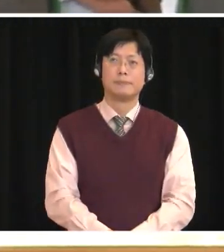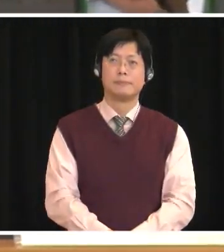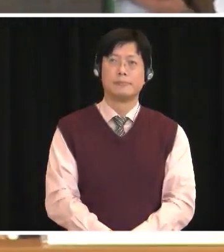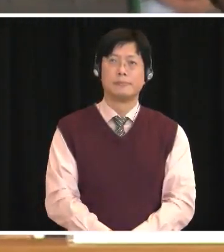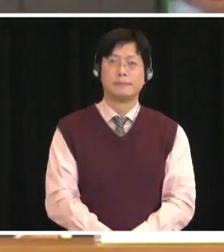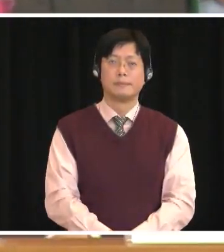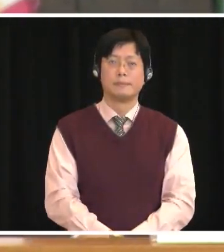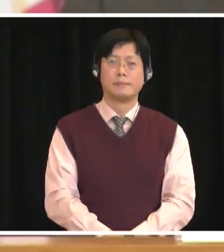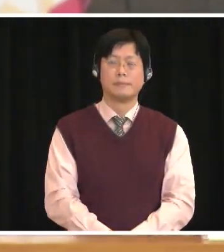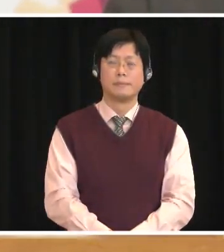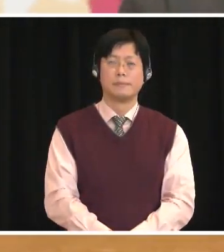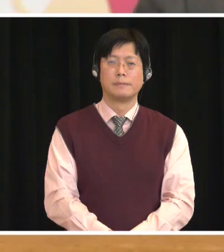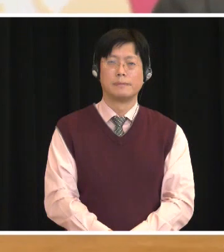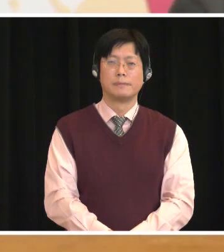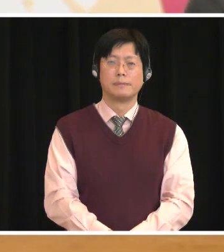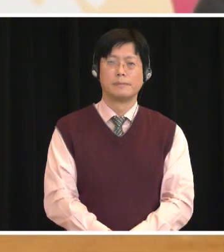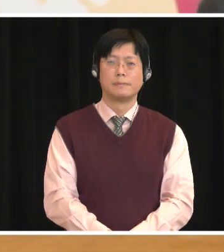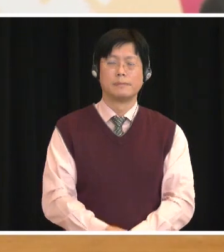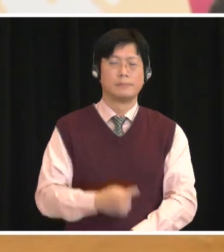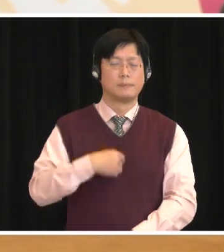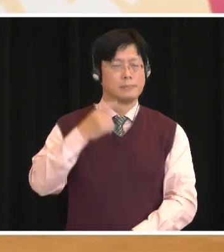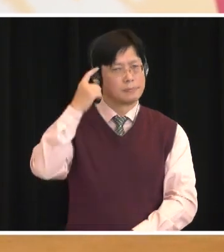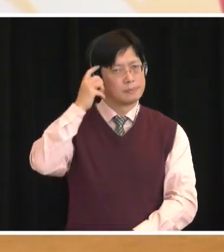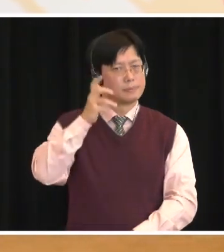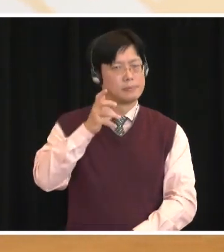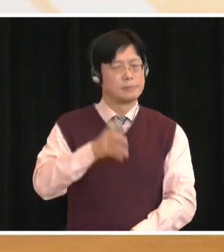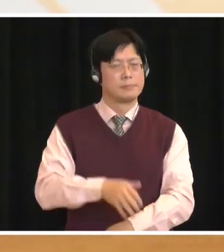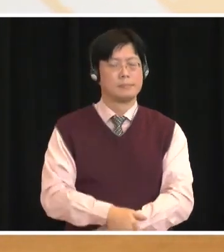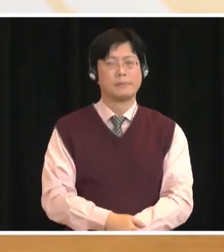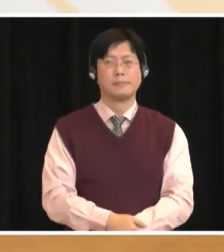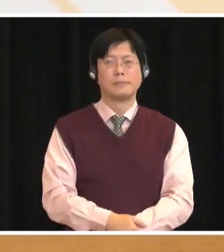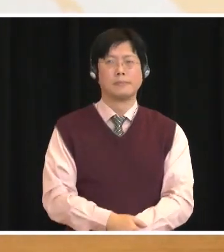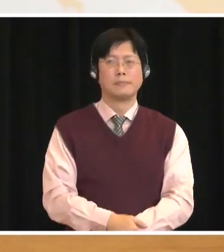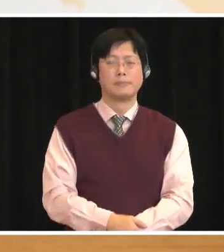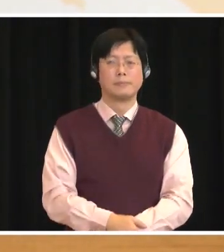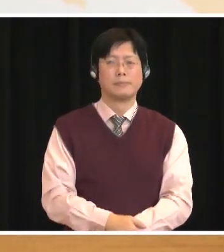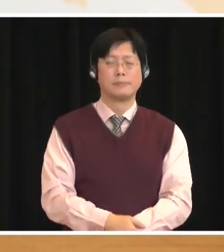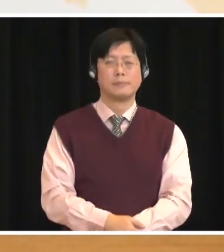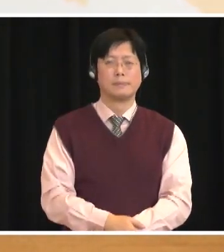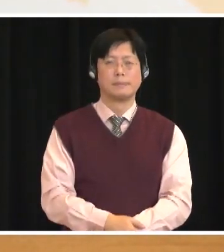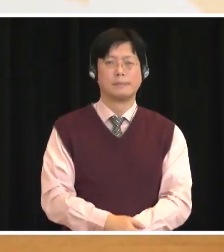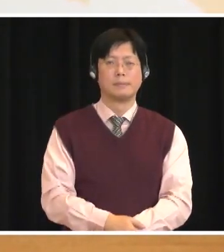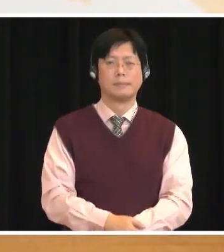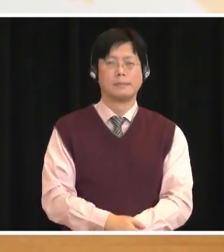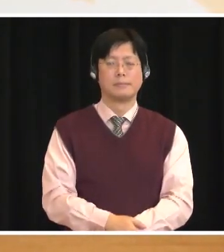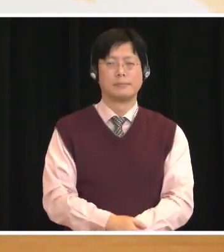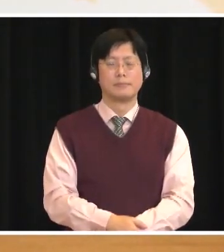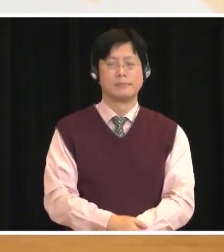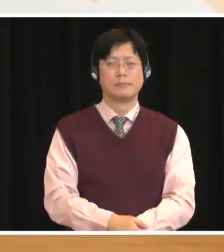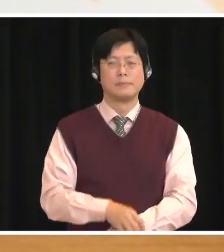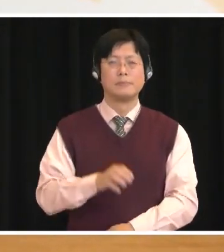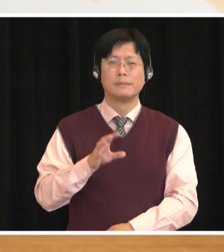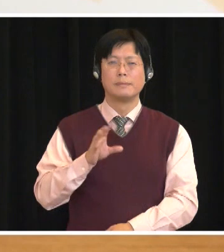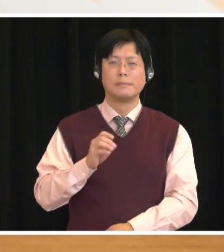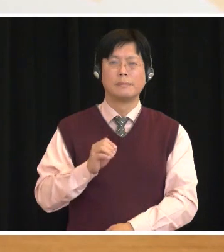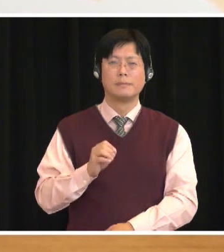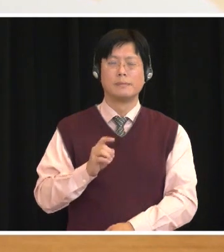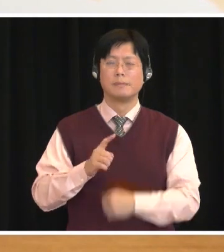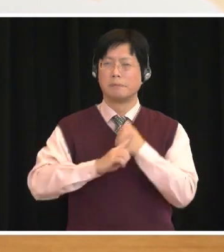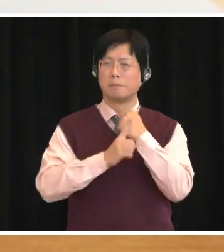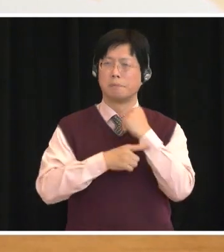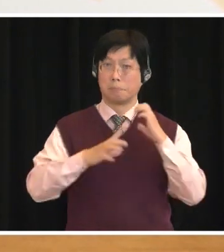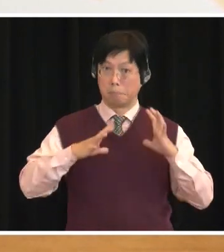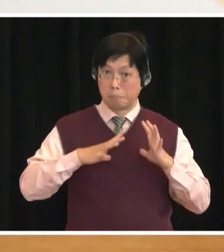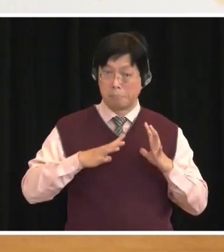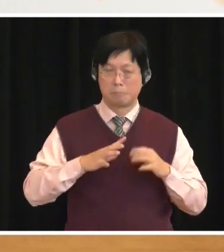I would like to know if there is regular visits of judges